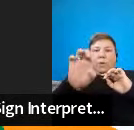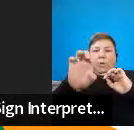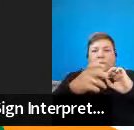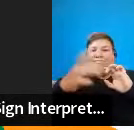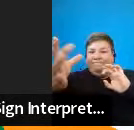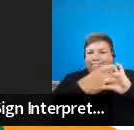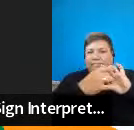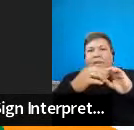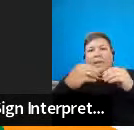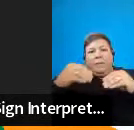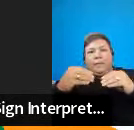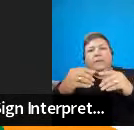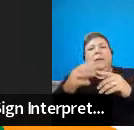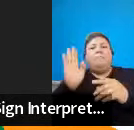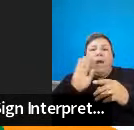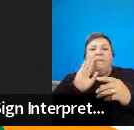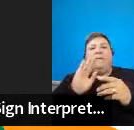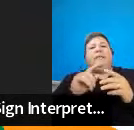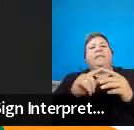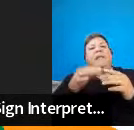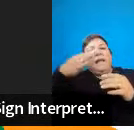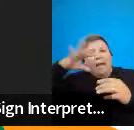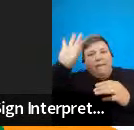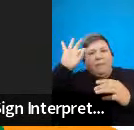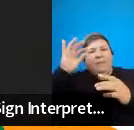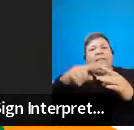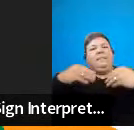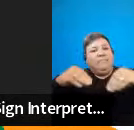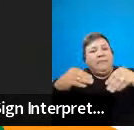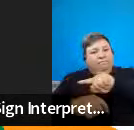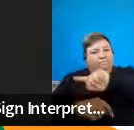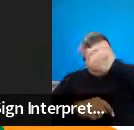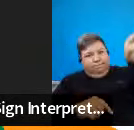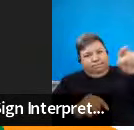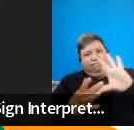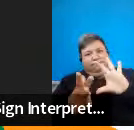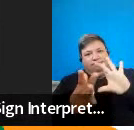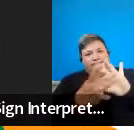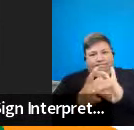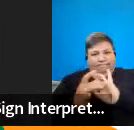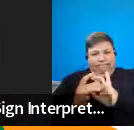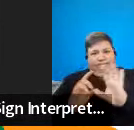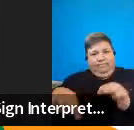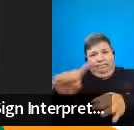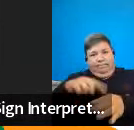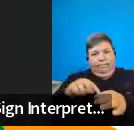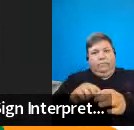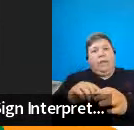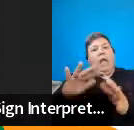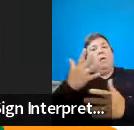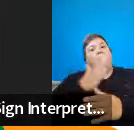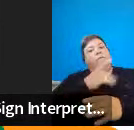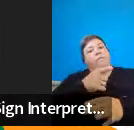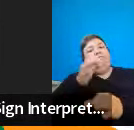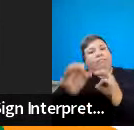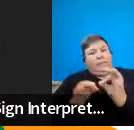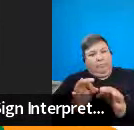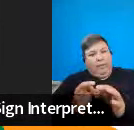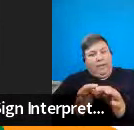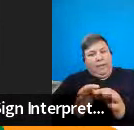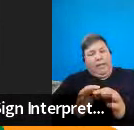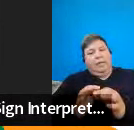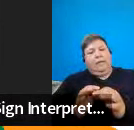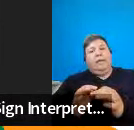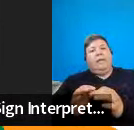we work with private sector, and also government customs to other government agencies. As I've indicated, that government agencies that